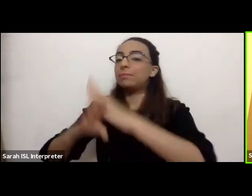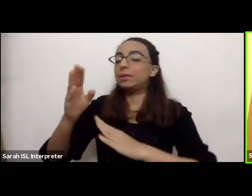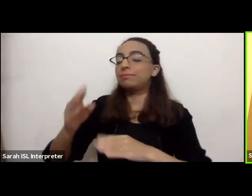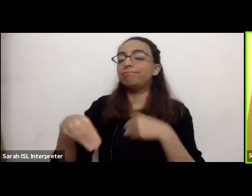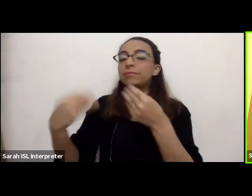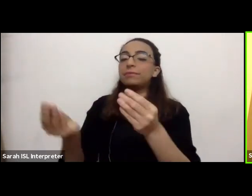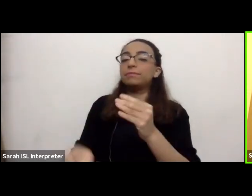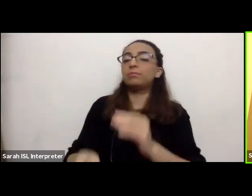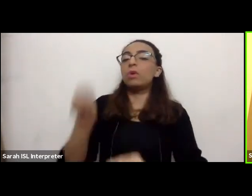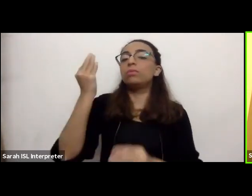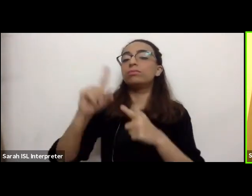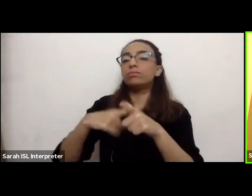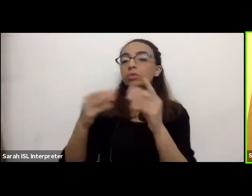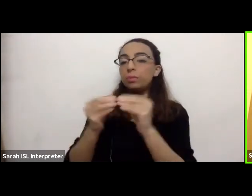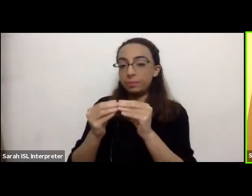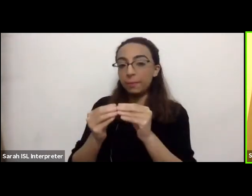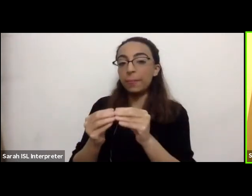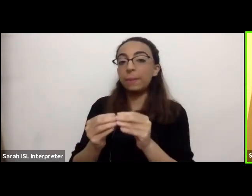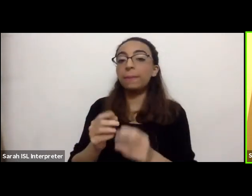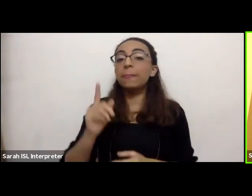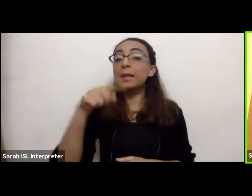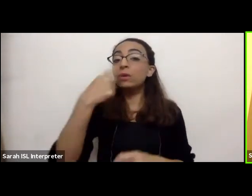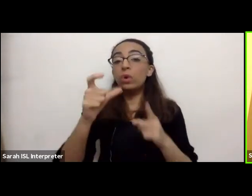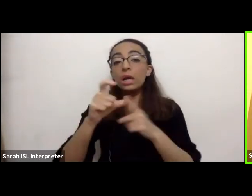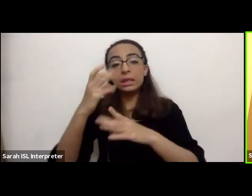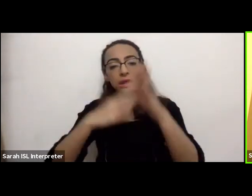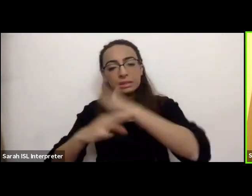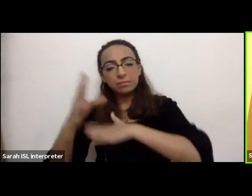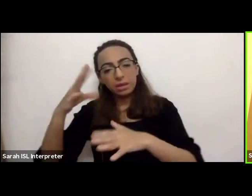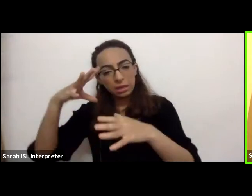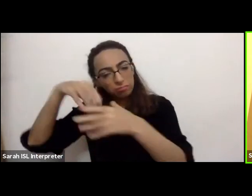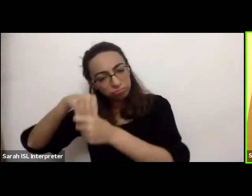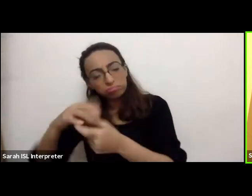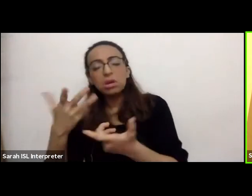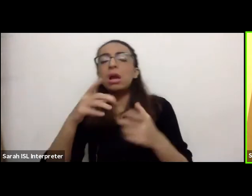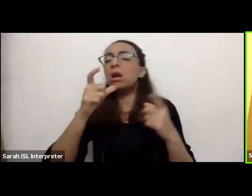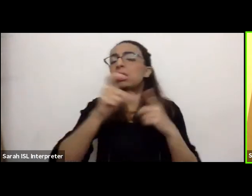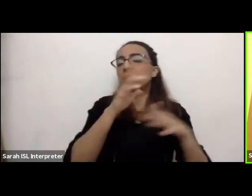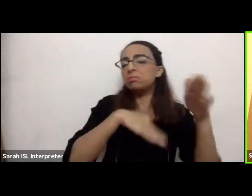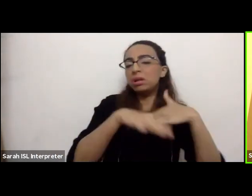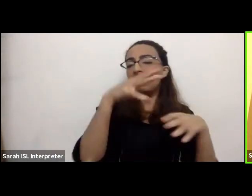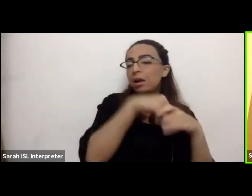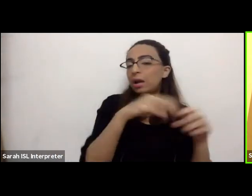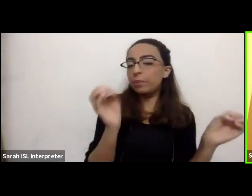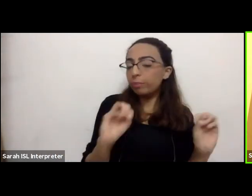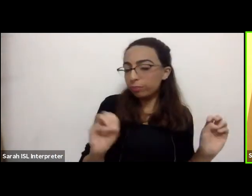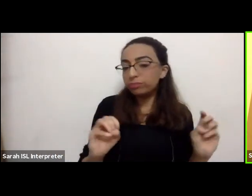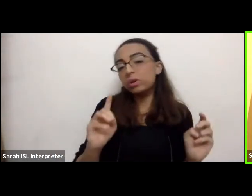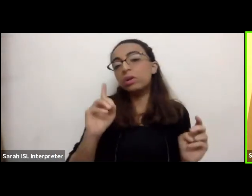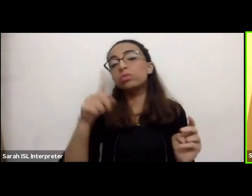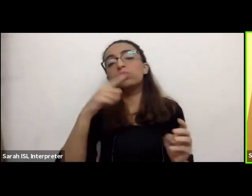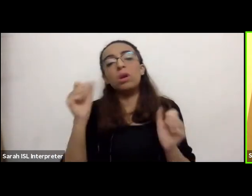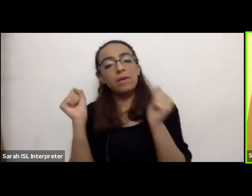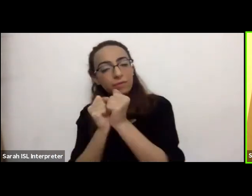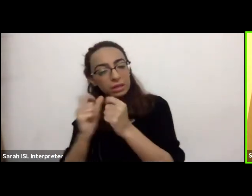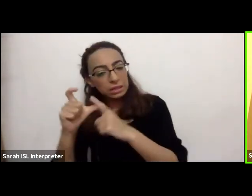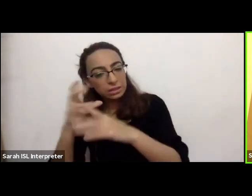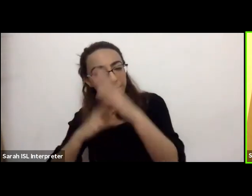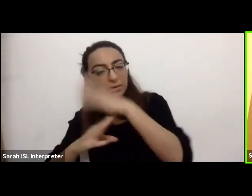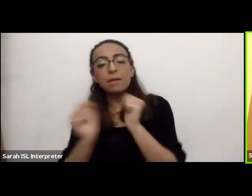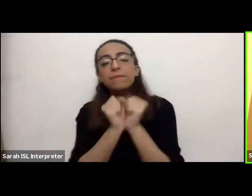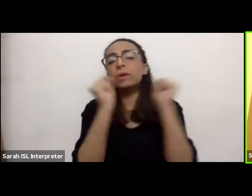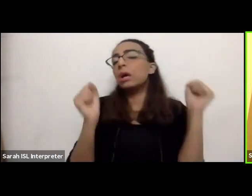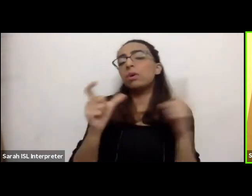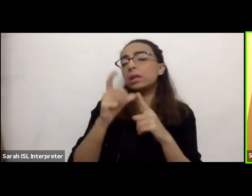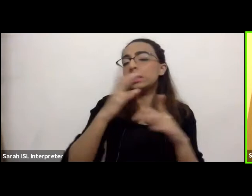disabilities. Individuals from within the disability sector or outside who have contributed substantially to the